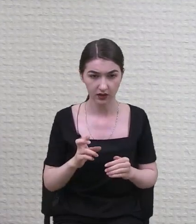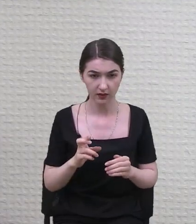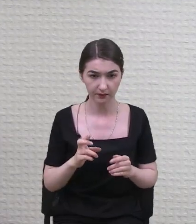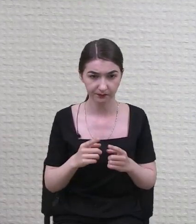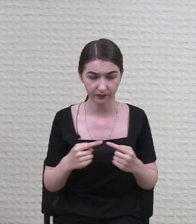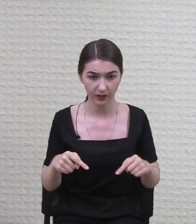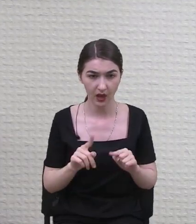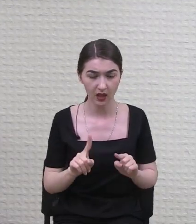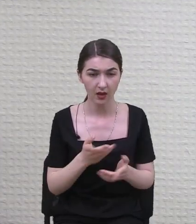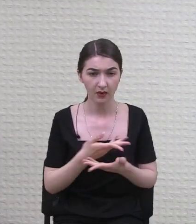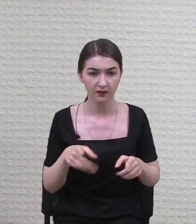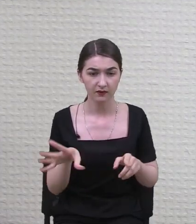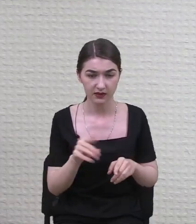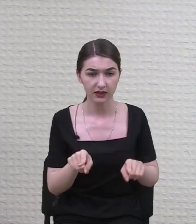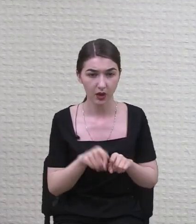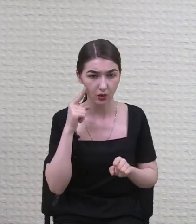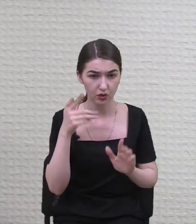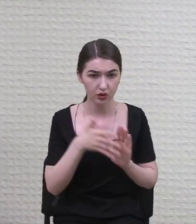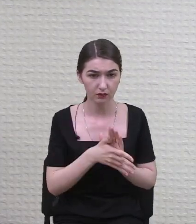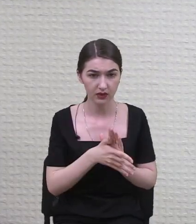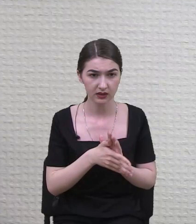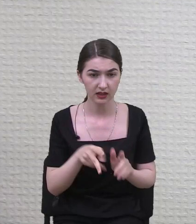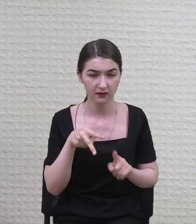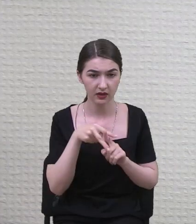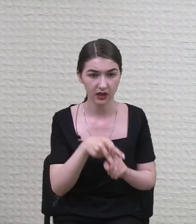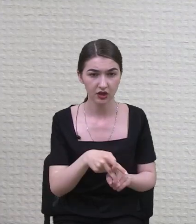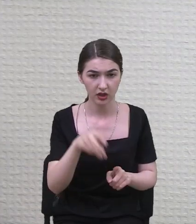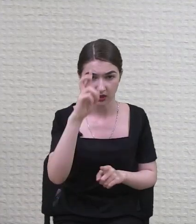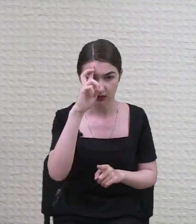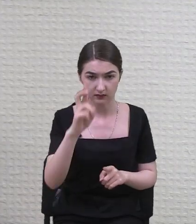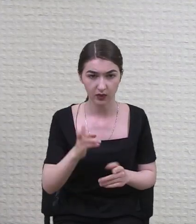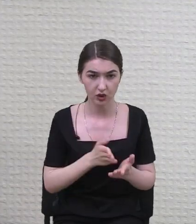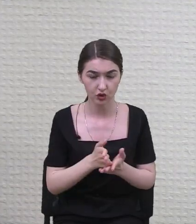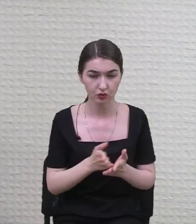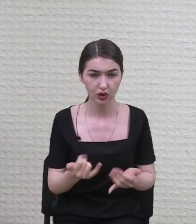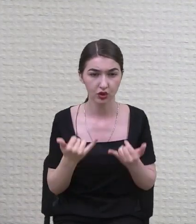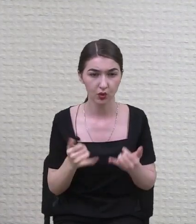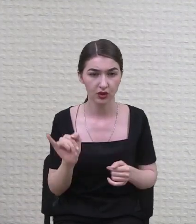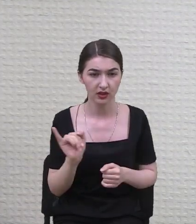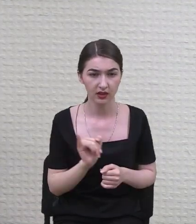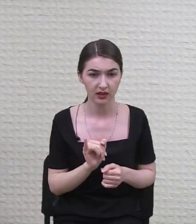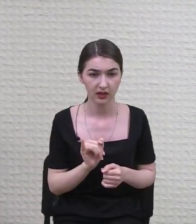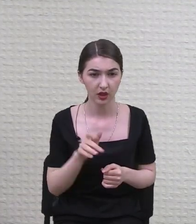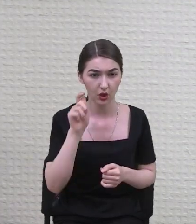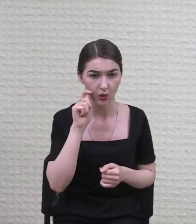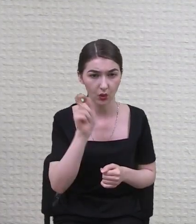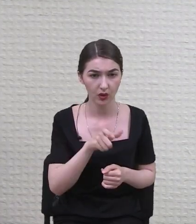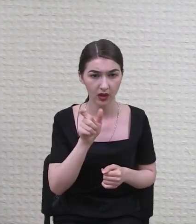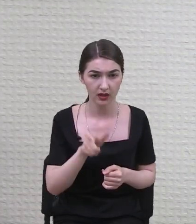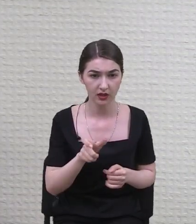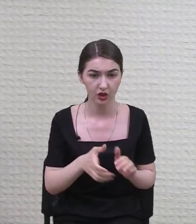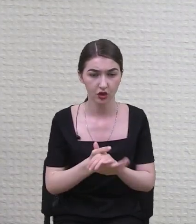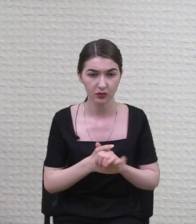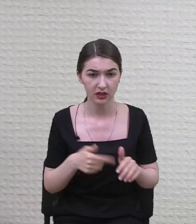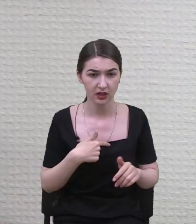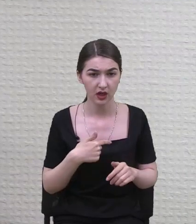first part of response. So yeah, of course, it's the state emergency service, it's the ambulance that is taking part in this, but